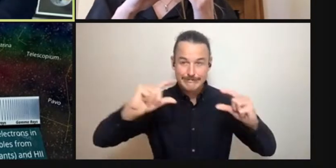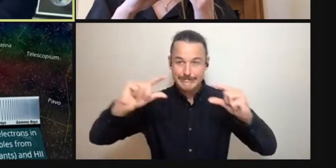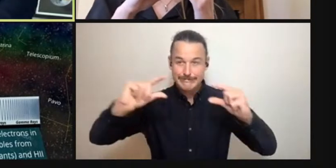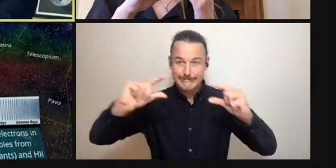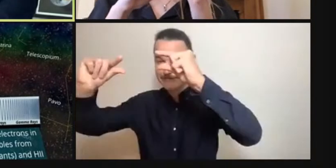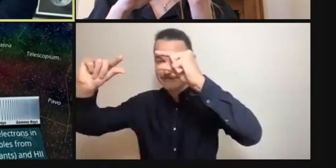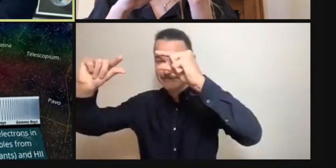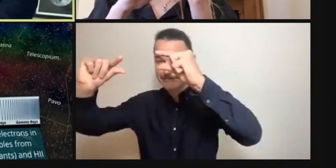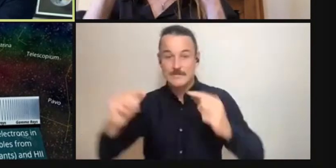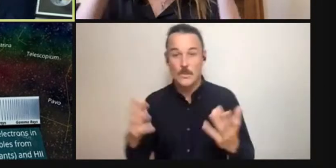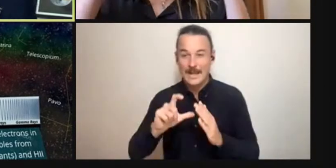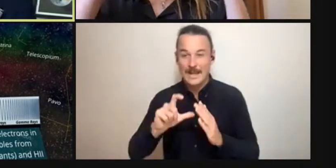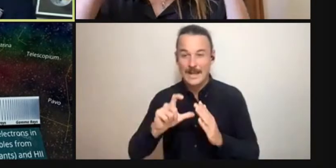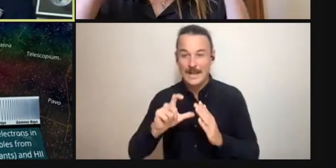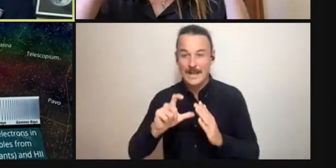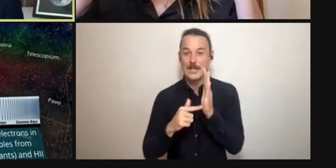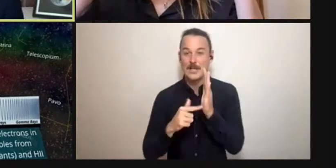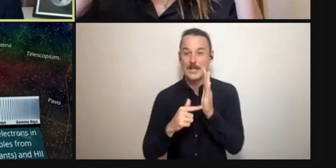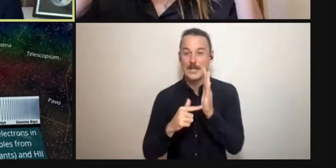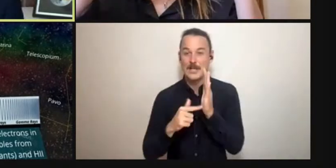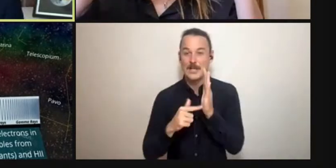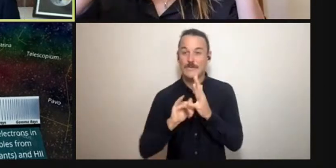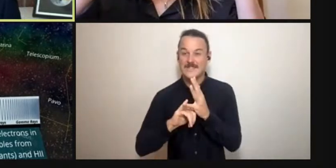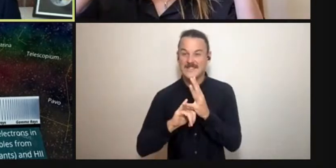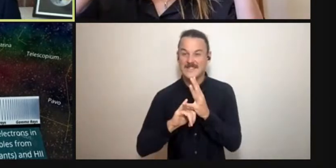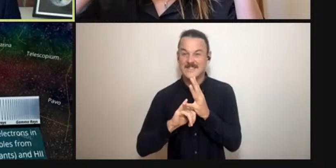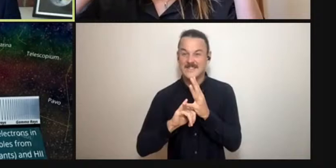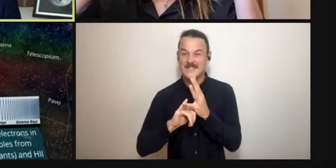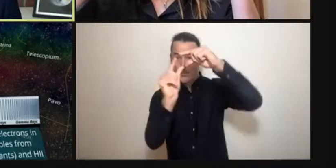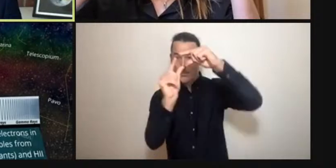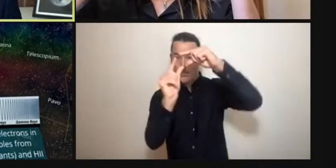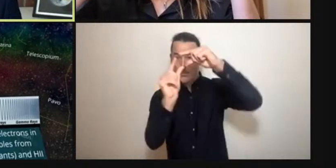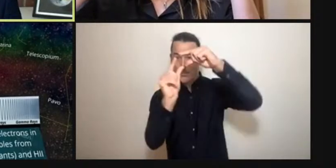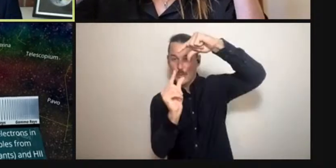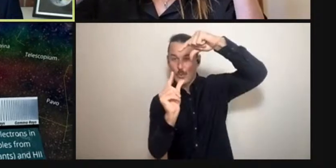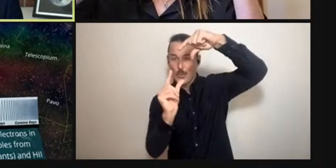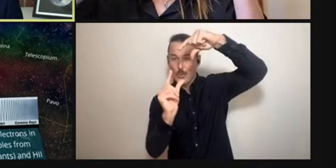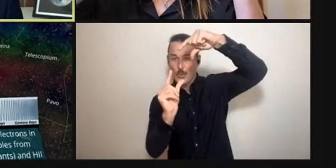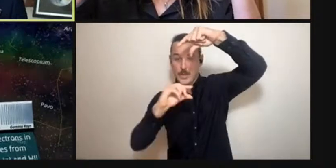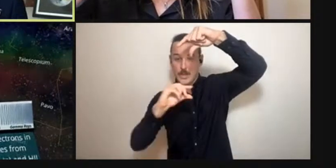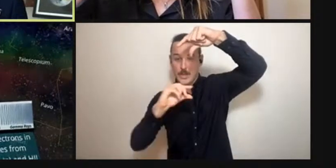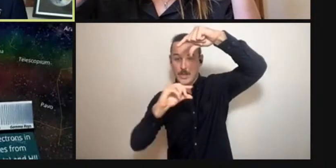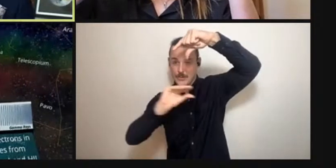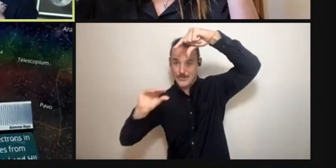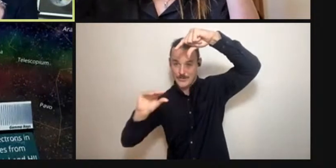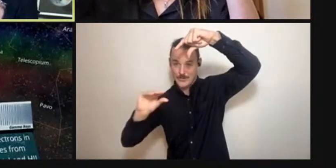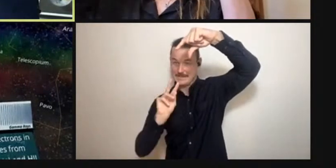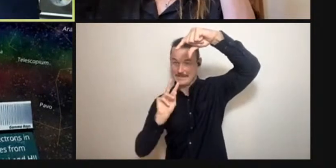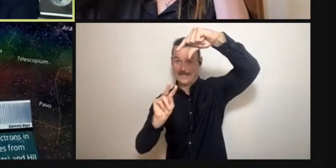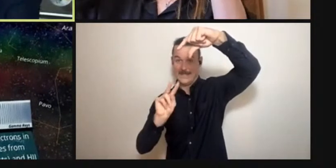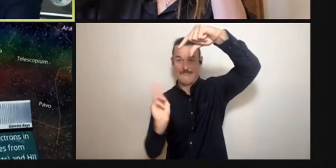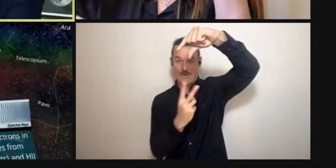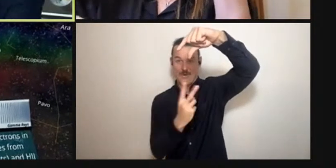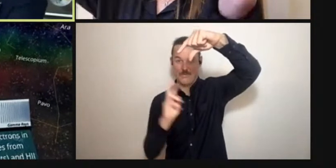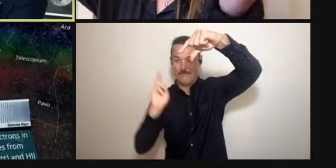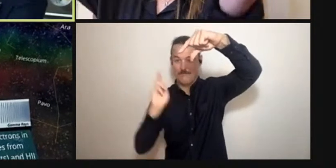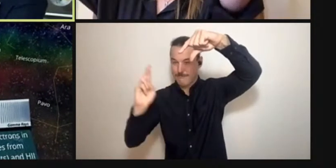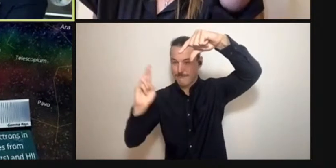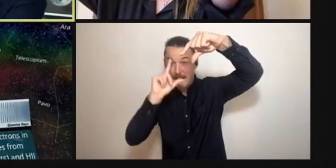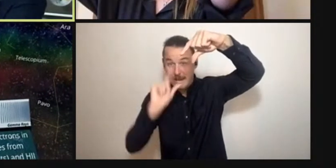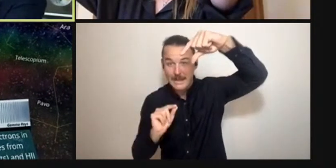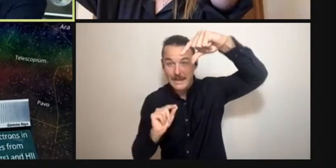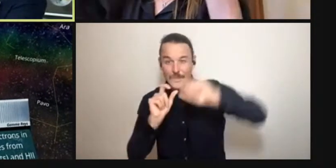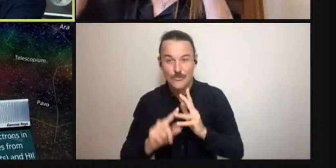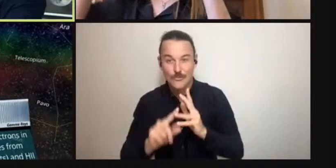Centaurus, so you can keep it in frame. All good. If Carl can't, that's fine. What we're going to do is we're